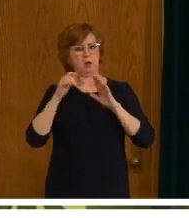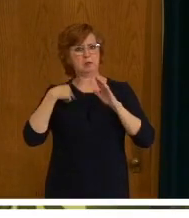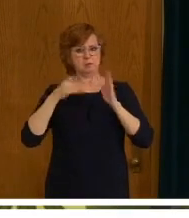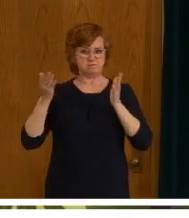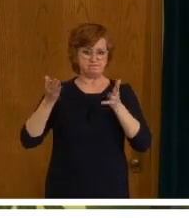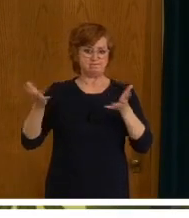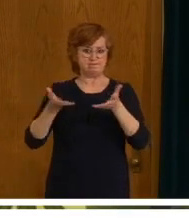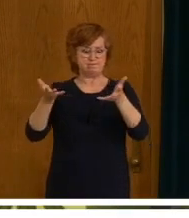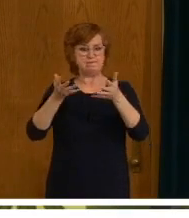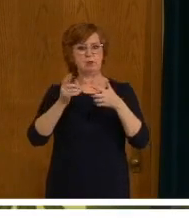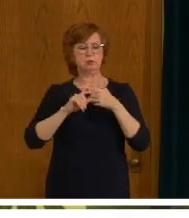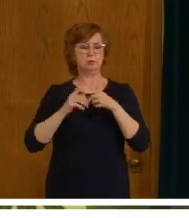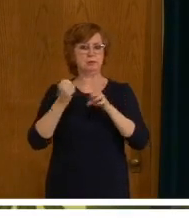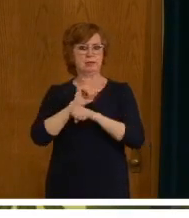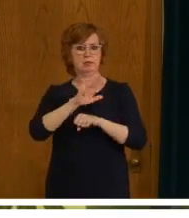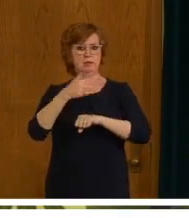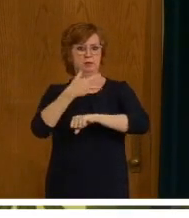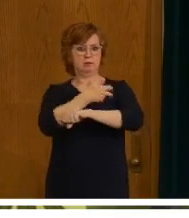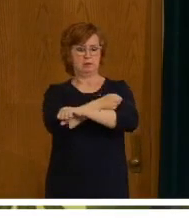on that?